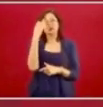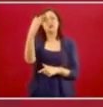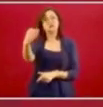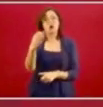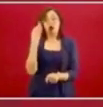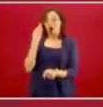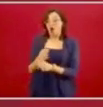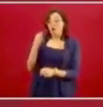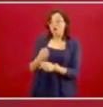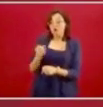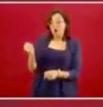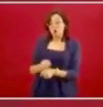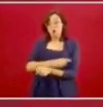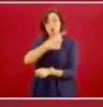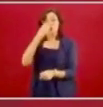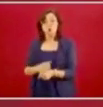proper